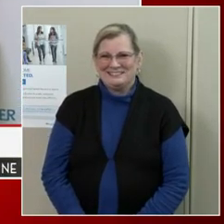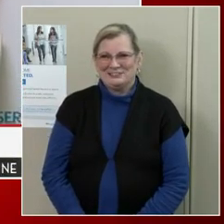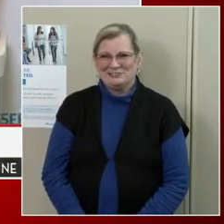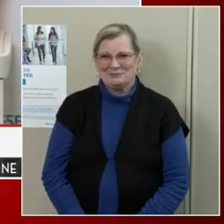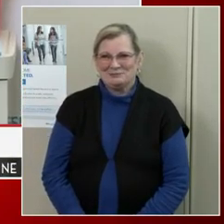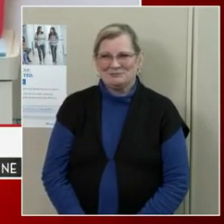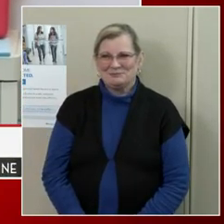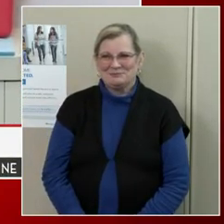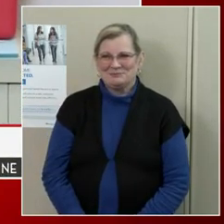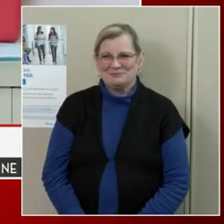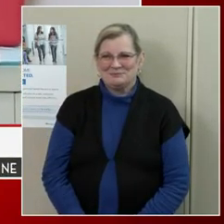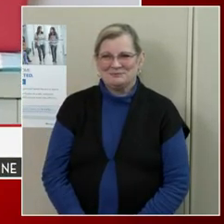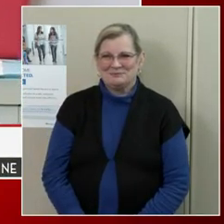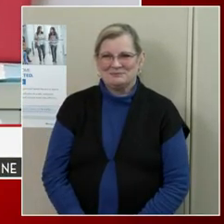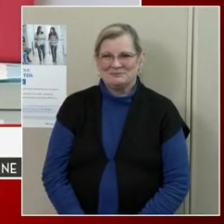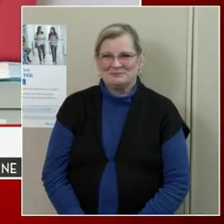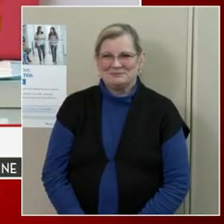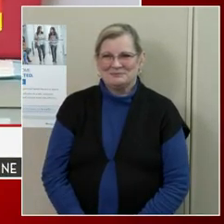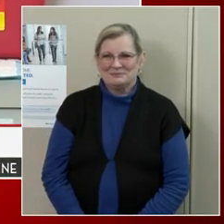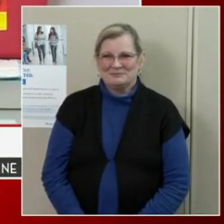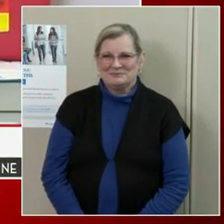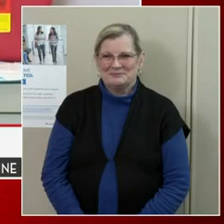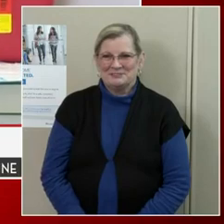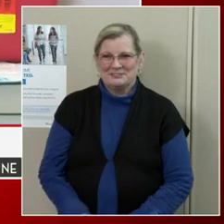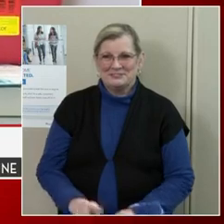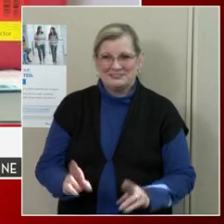He's doing very good at looking disinterested.